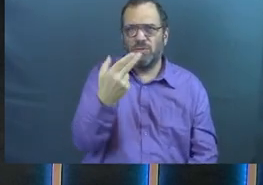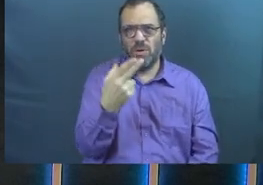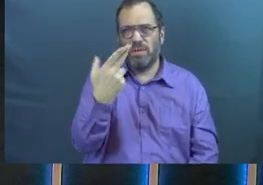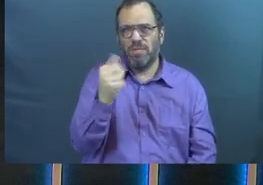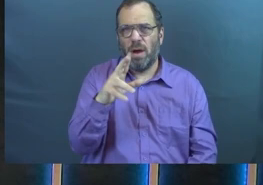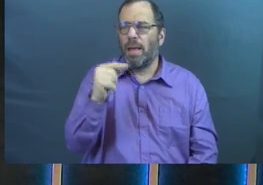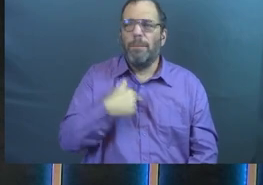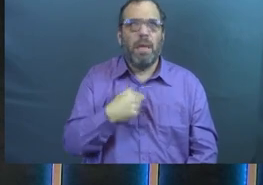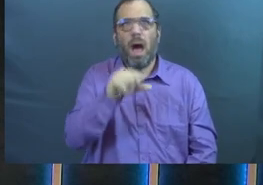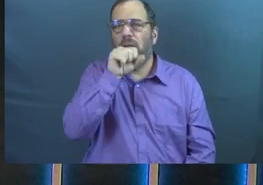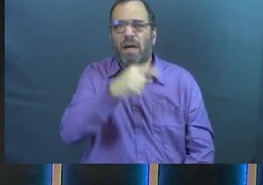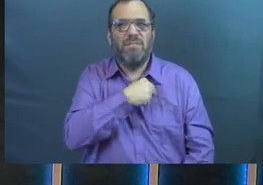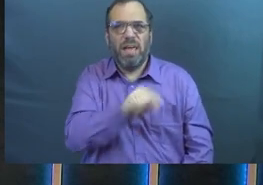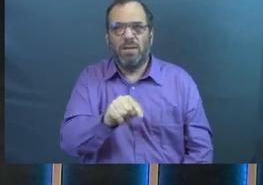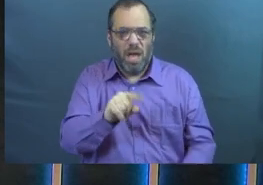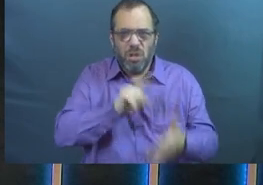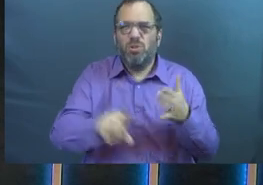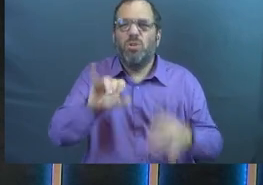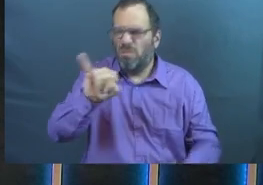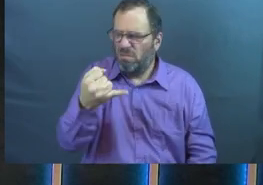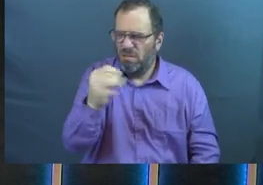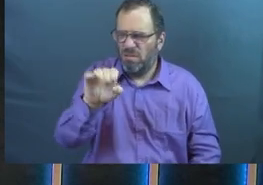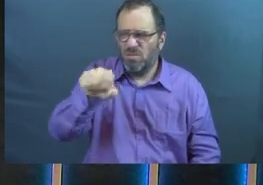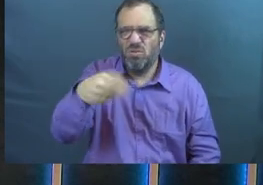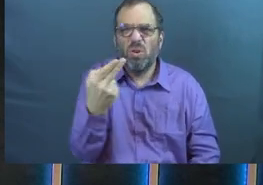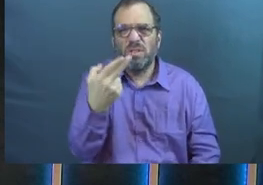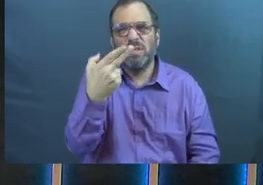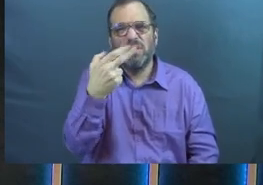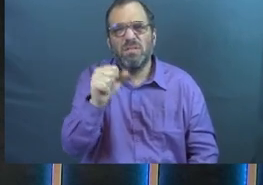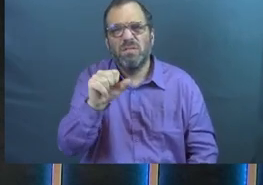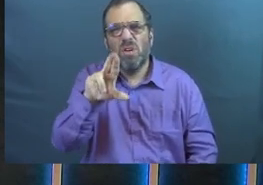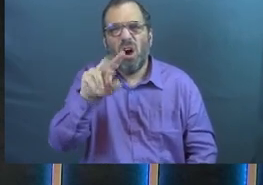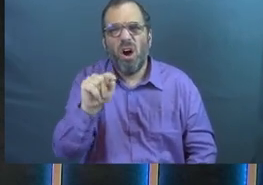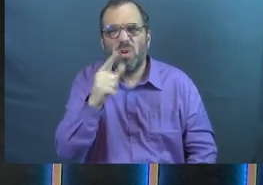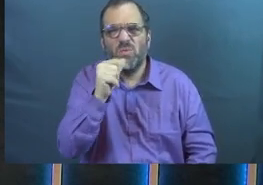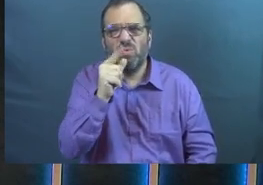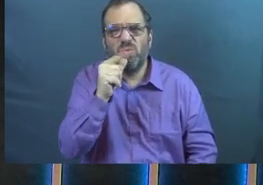such a theology nerd, I had to look up who Joseph Hart was.